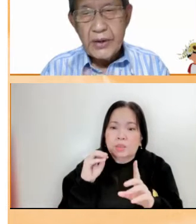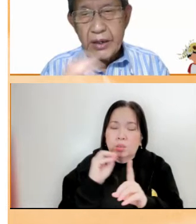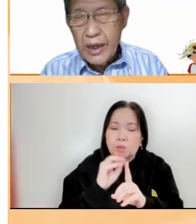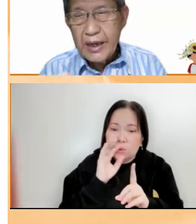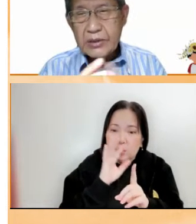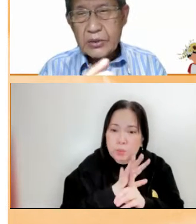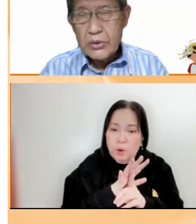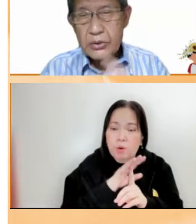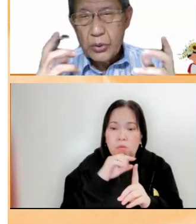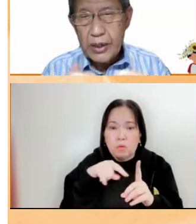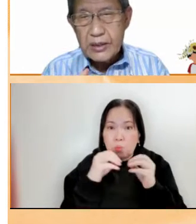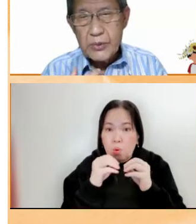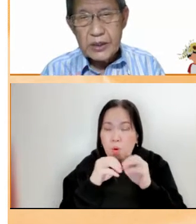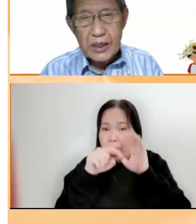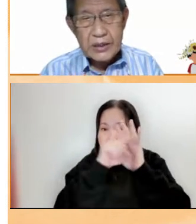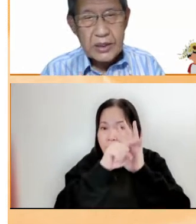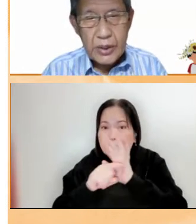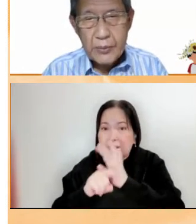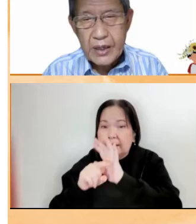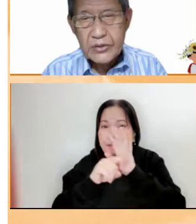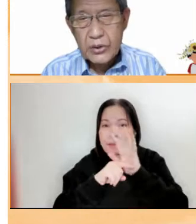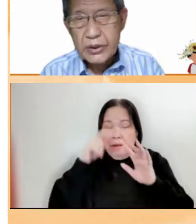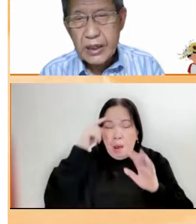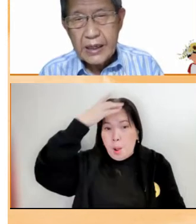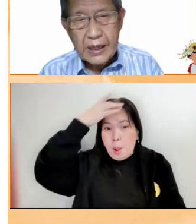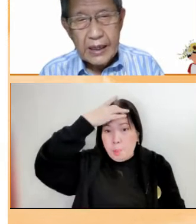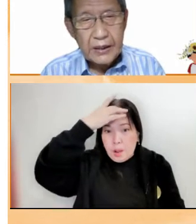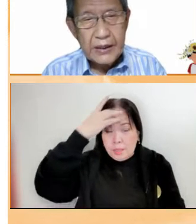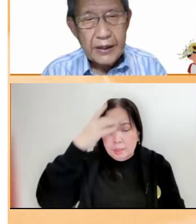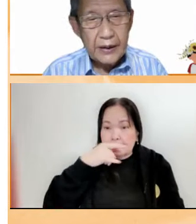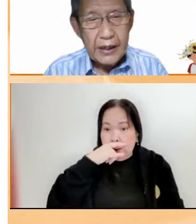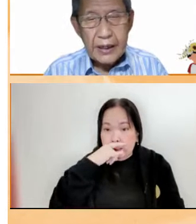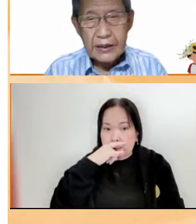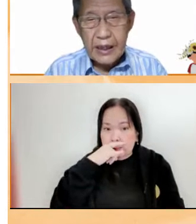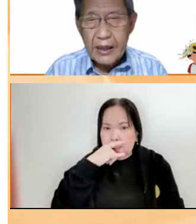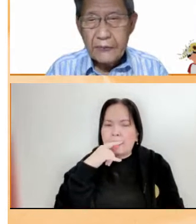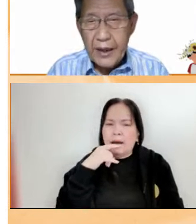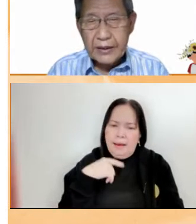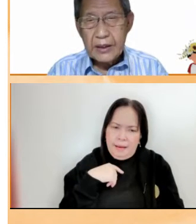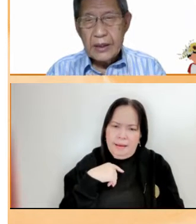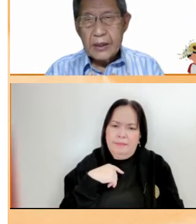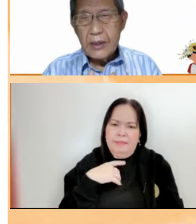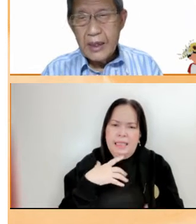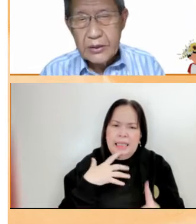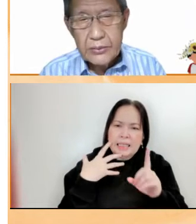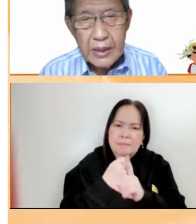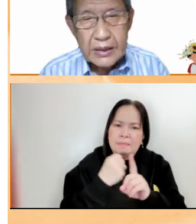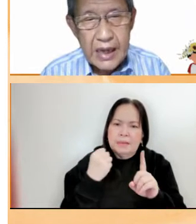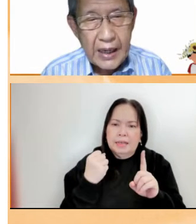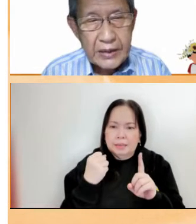This regulates those neurotransmitters that we have mentioned earlier and can affect